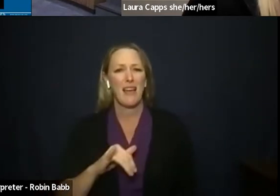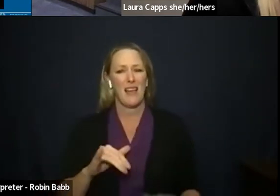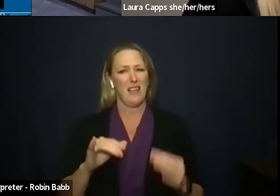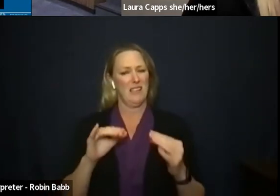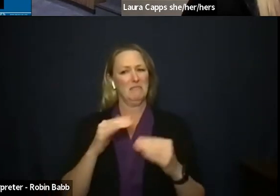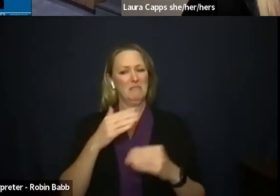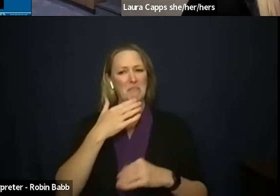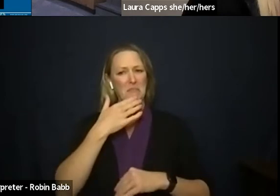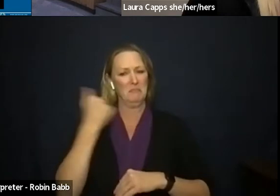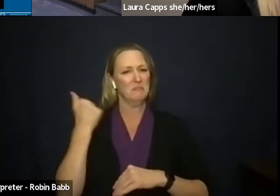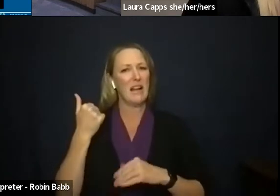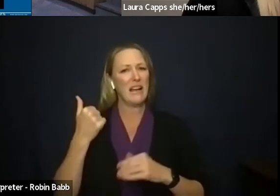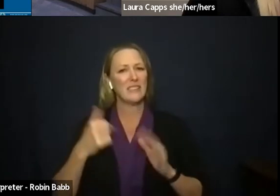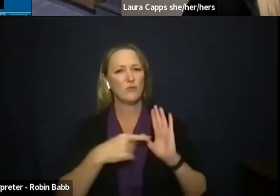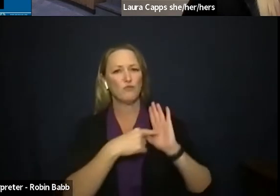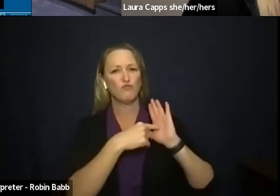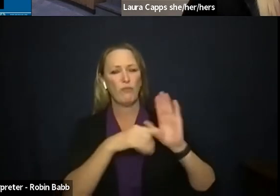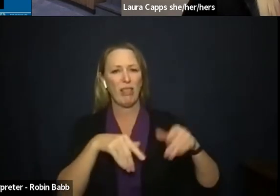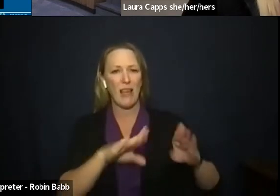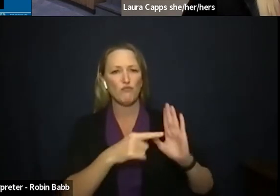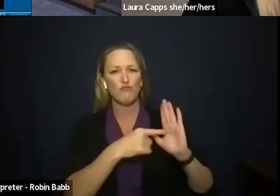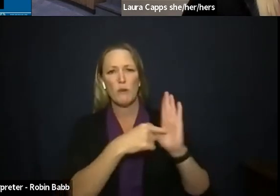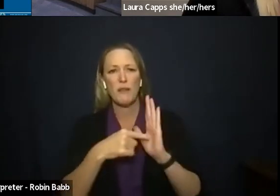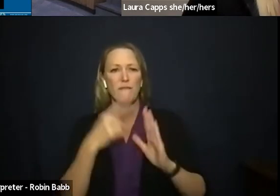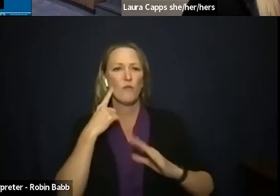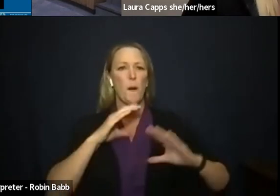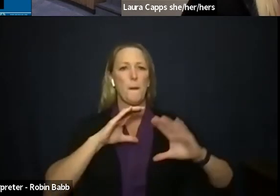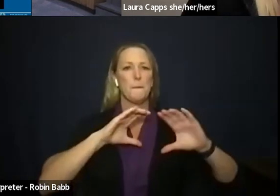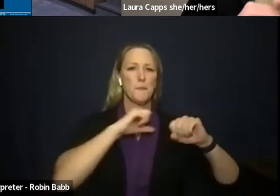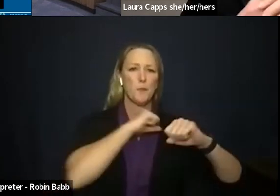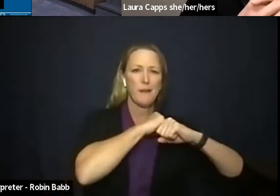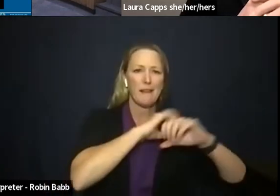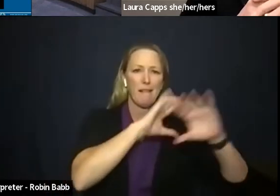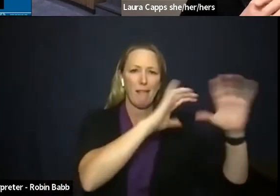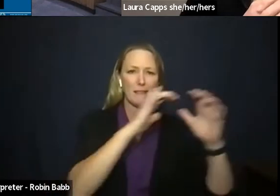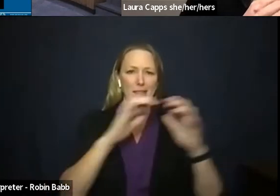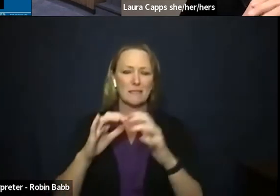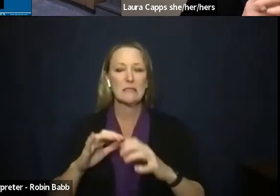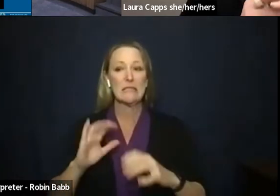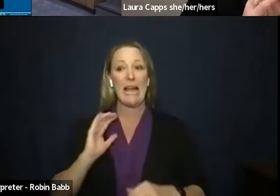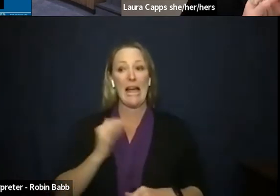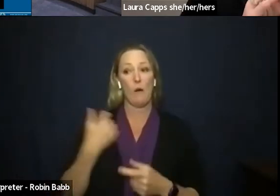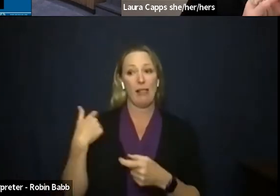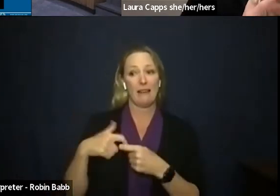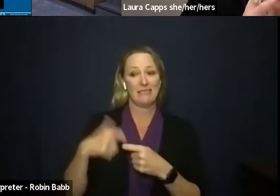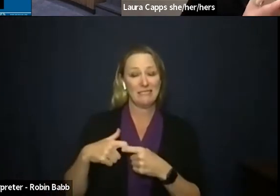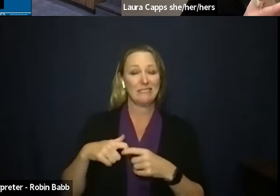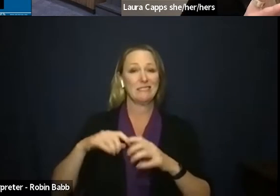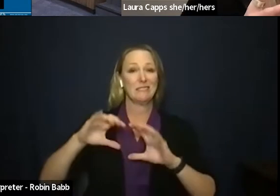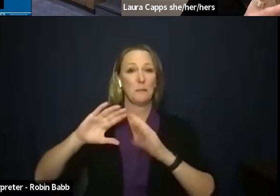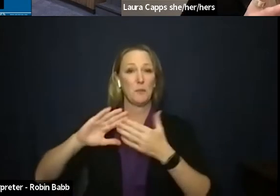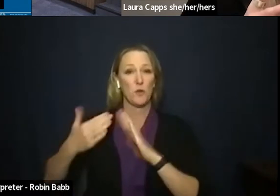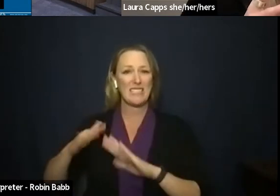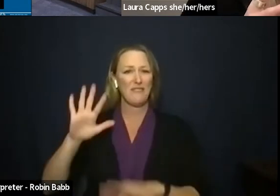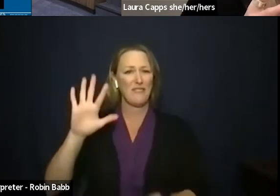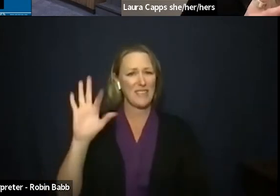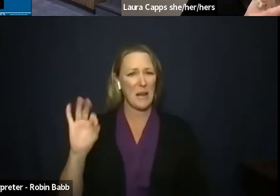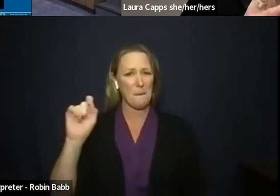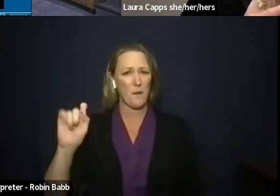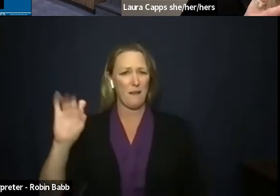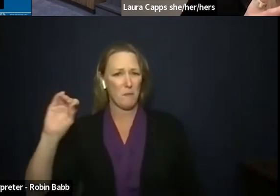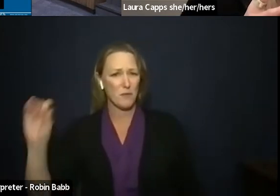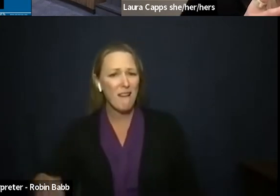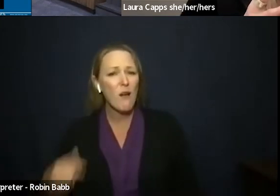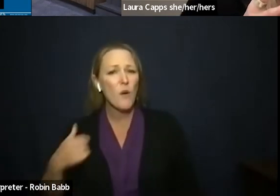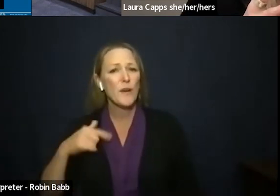proper representation of protected classes the latinx community is 59.96 of the district and we need to create fair